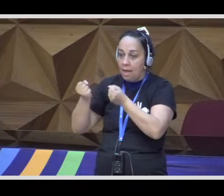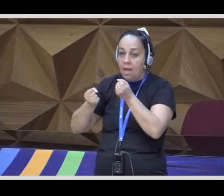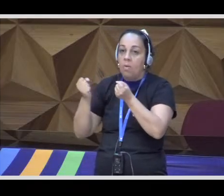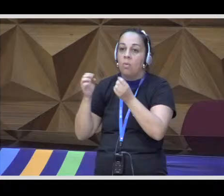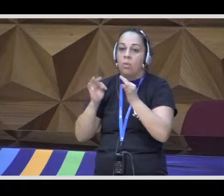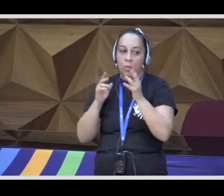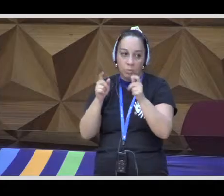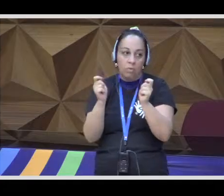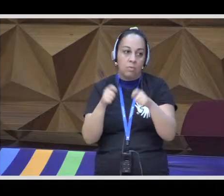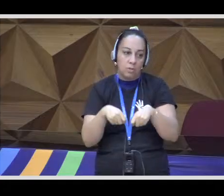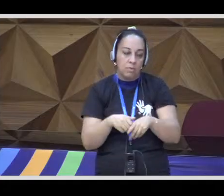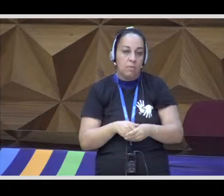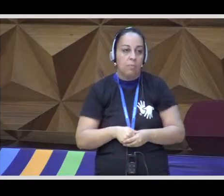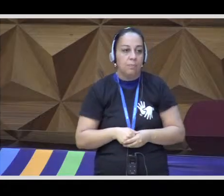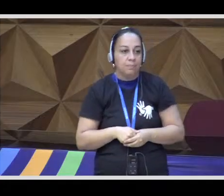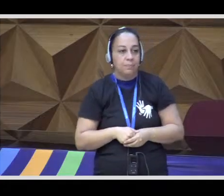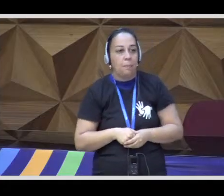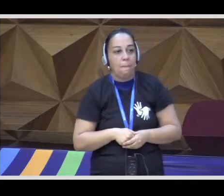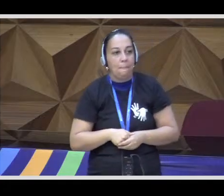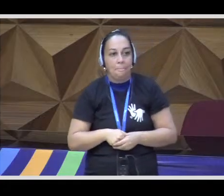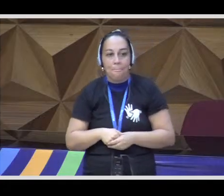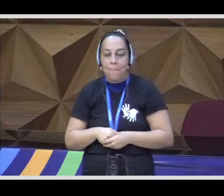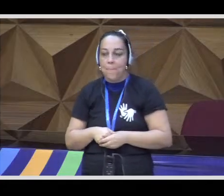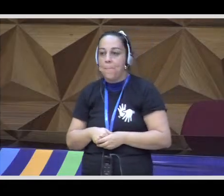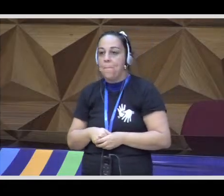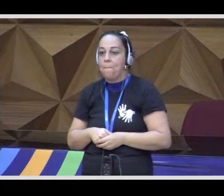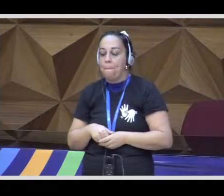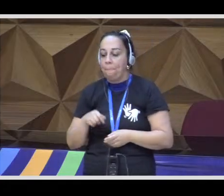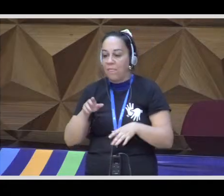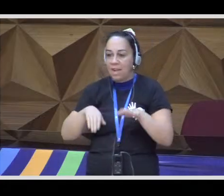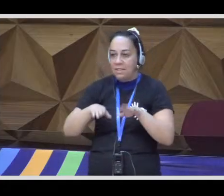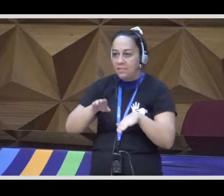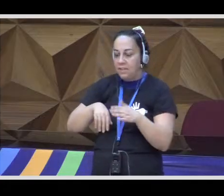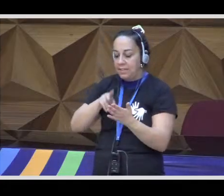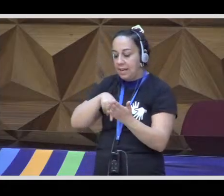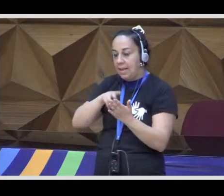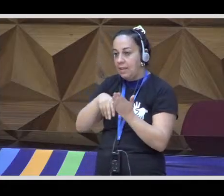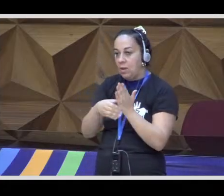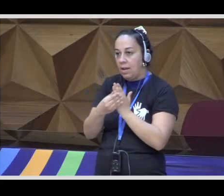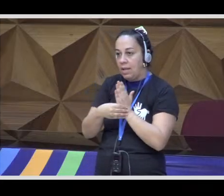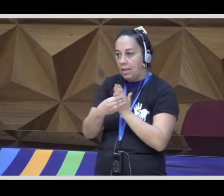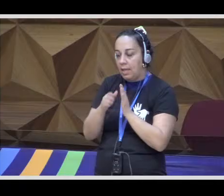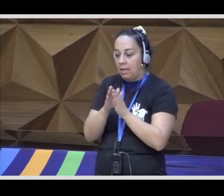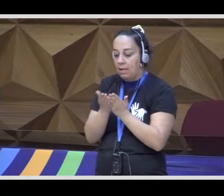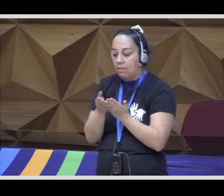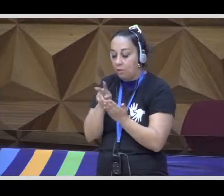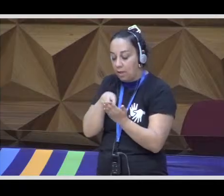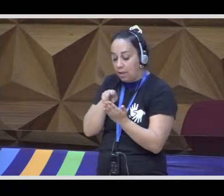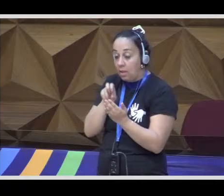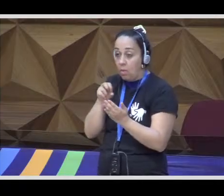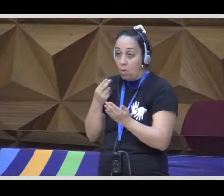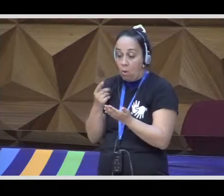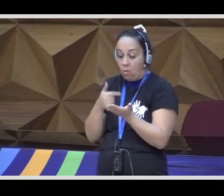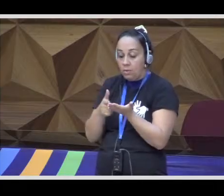many people get motion sick reading books or using phones and tablets. The key thing really is,